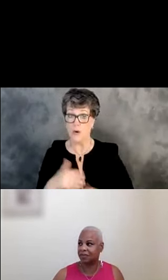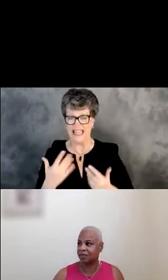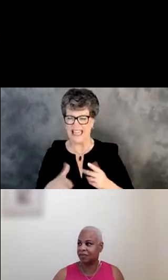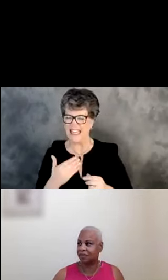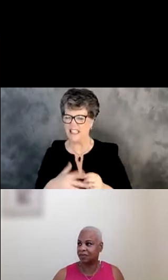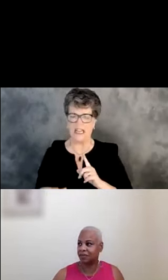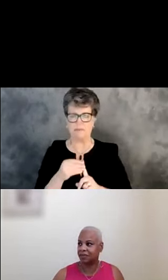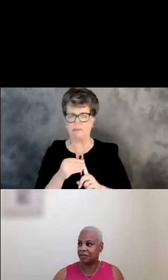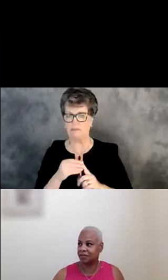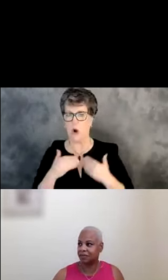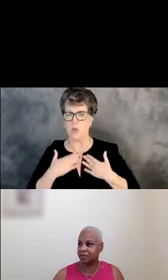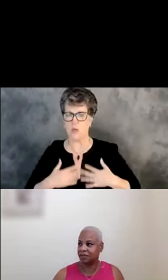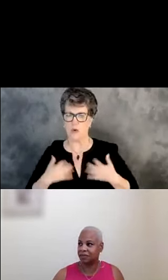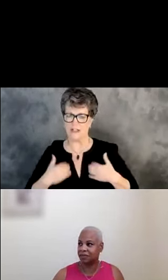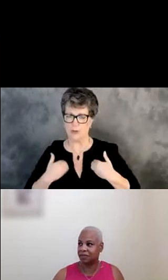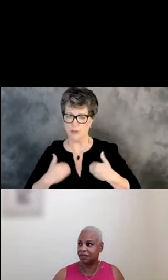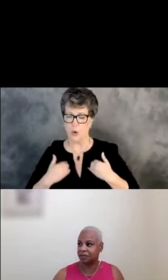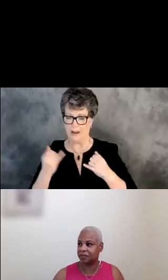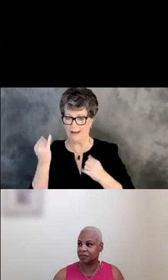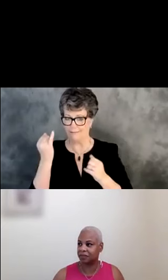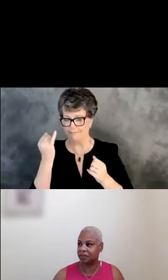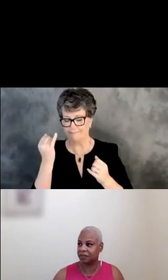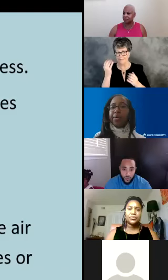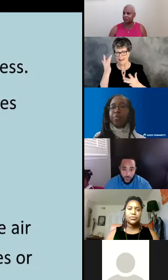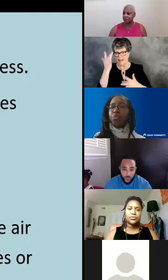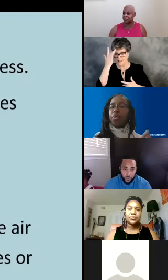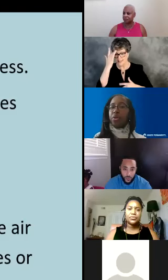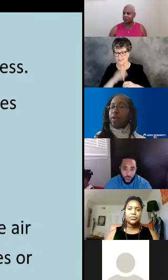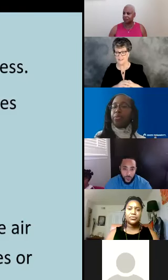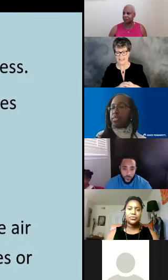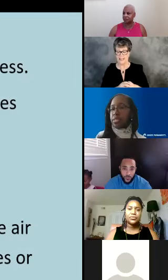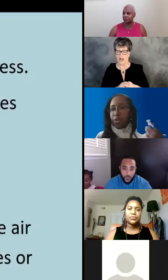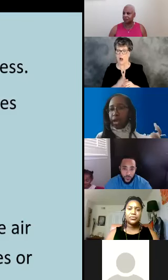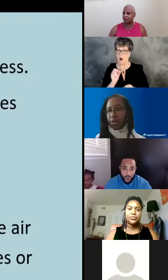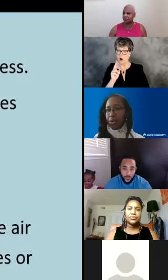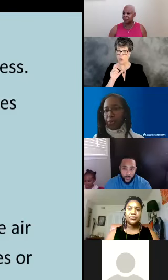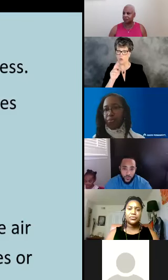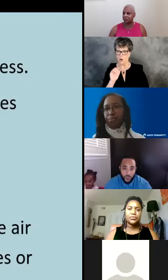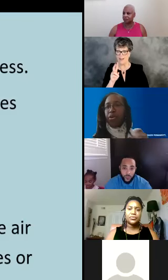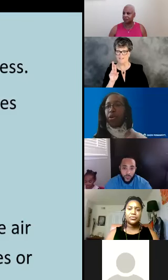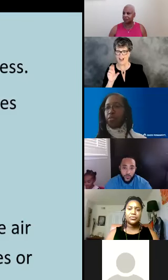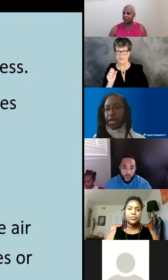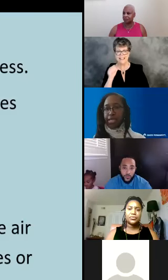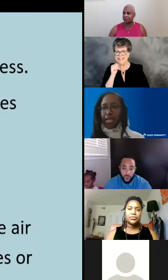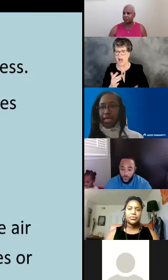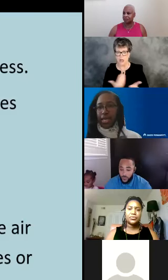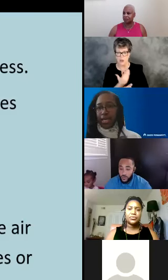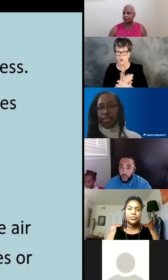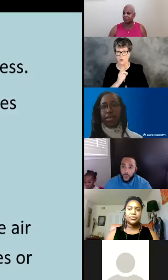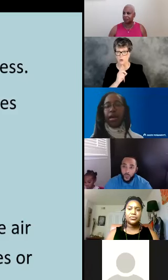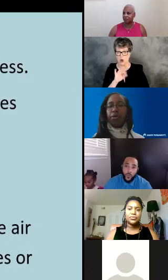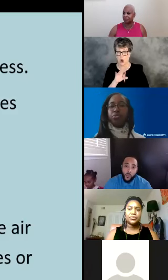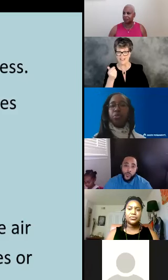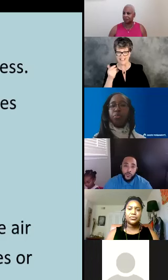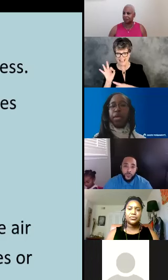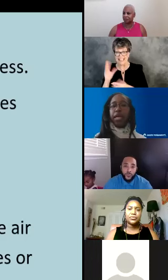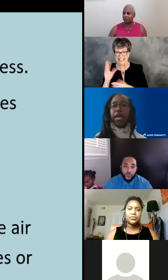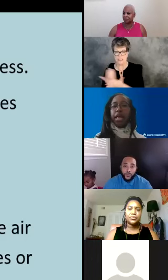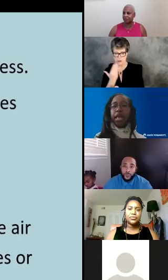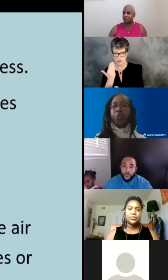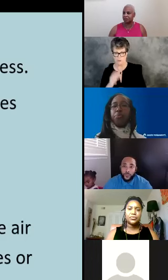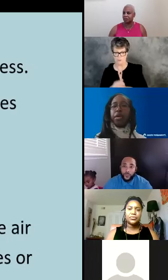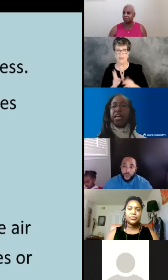It's a part of a large family of viruses. So coronaviruses are not new, but COVID-19 is. So